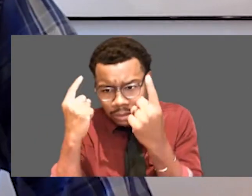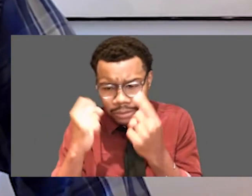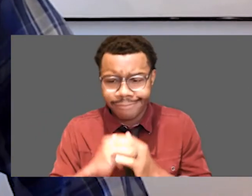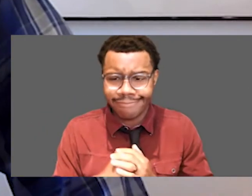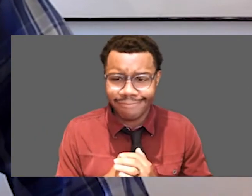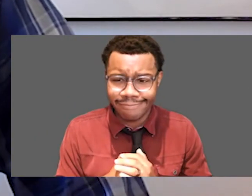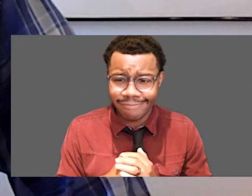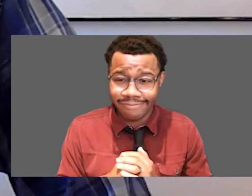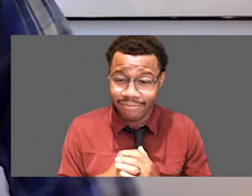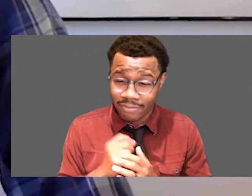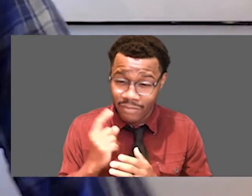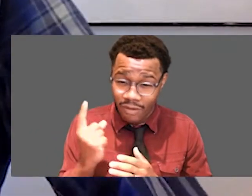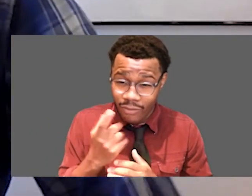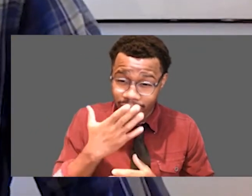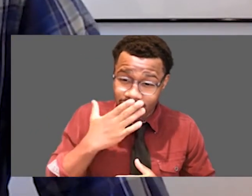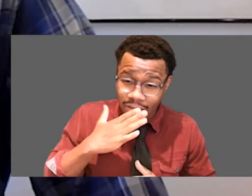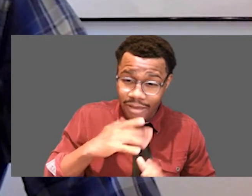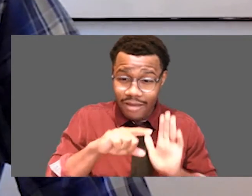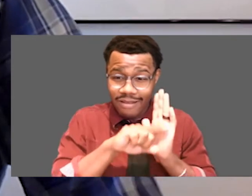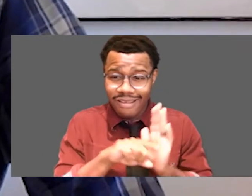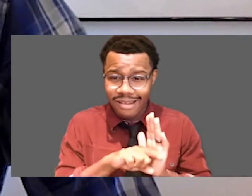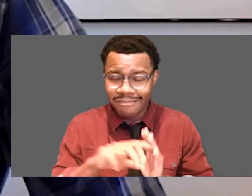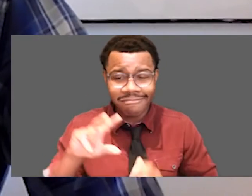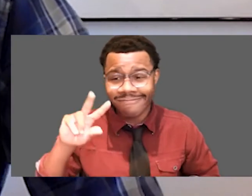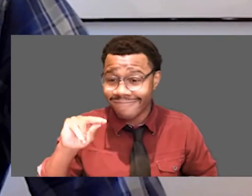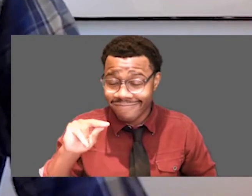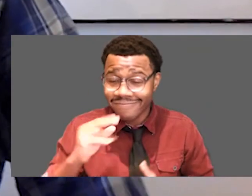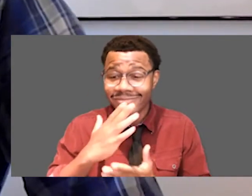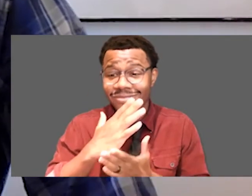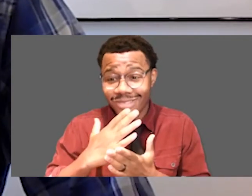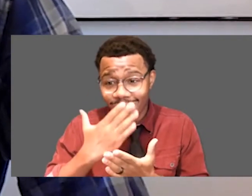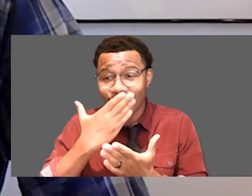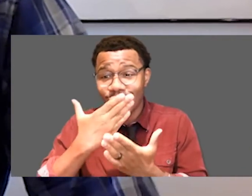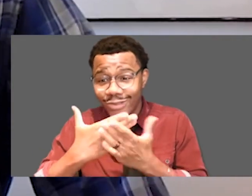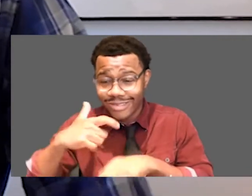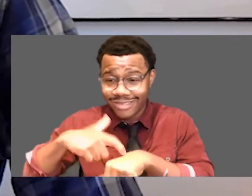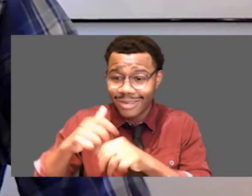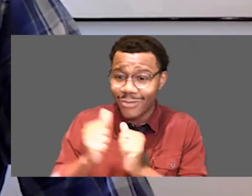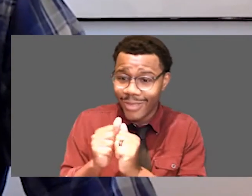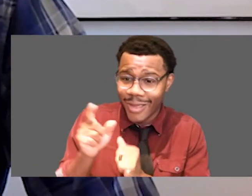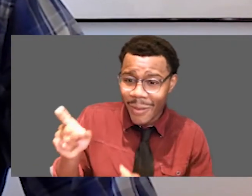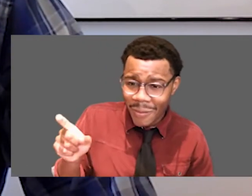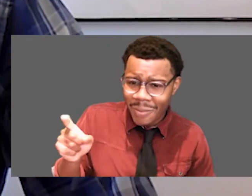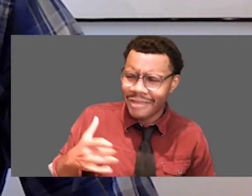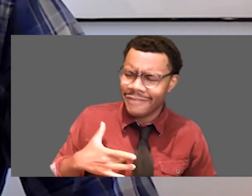Dad. I am very grateful to him for the things that I never got a chance to thank him for.